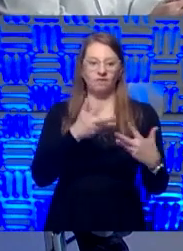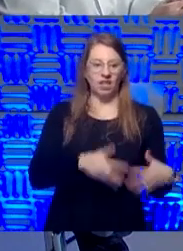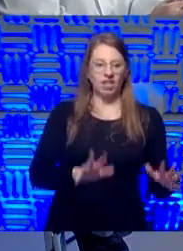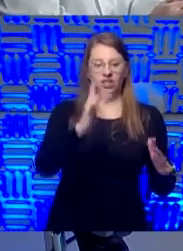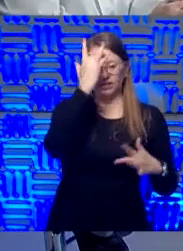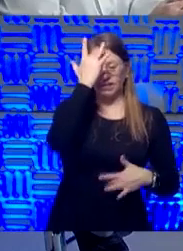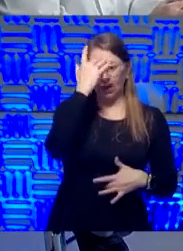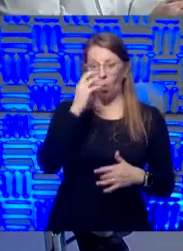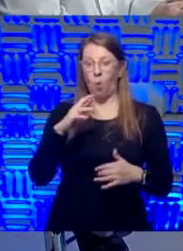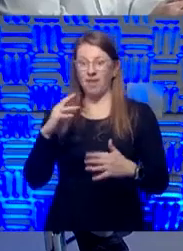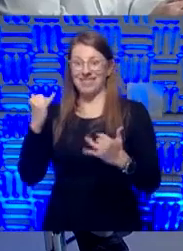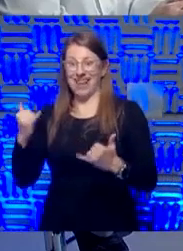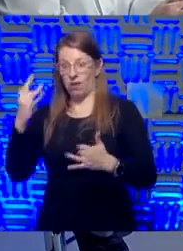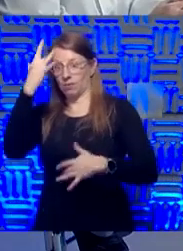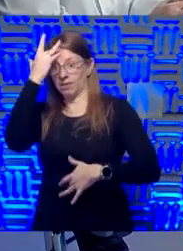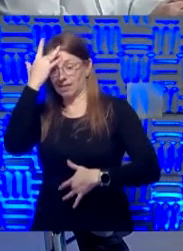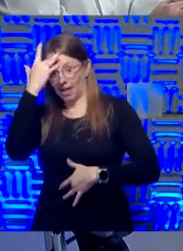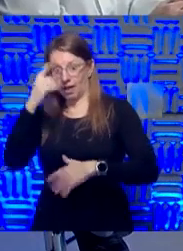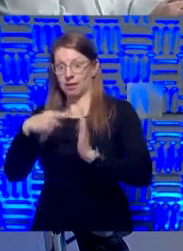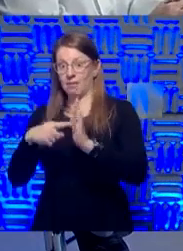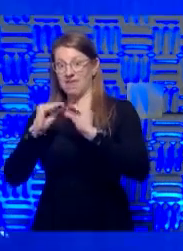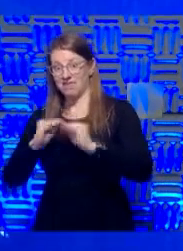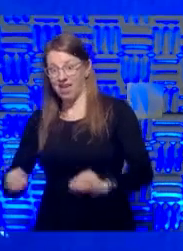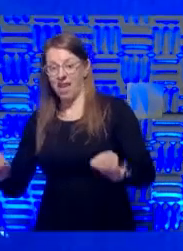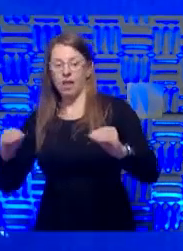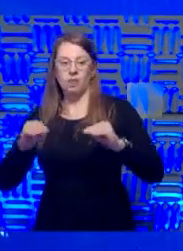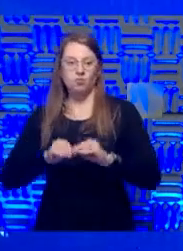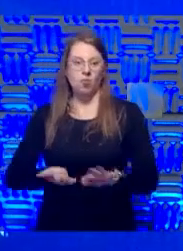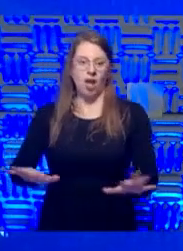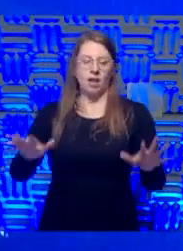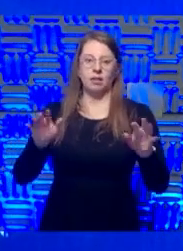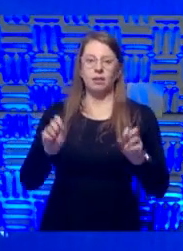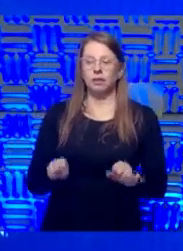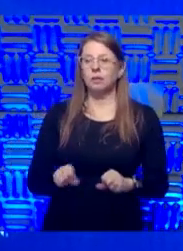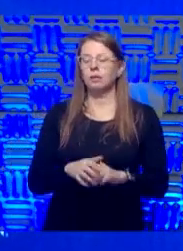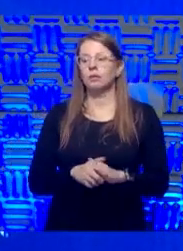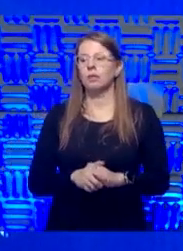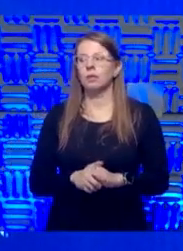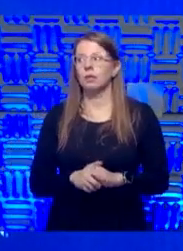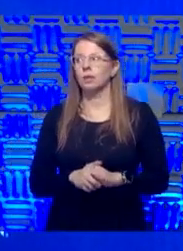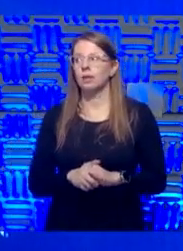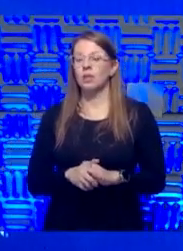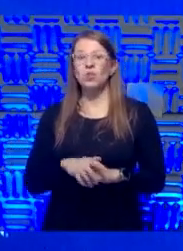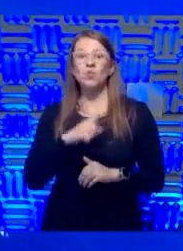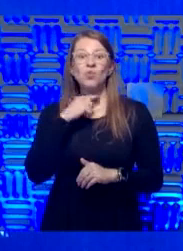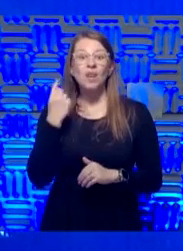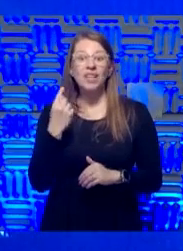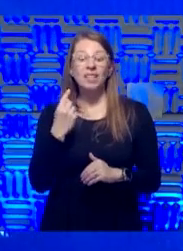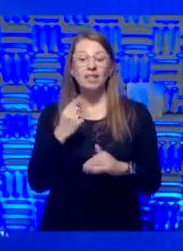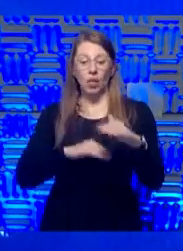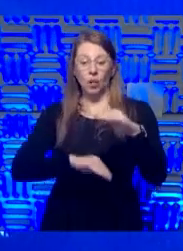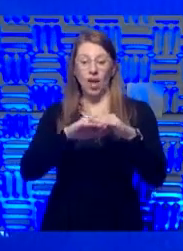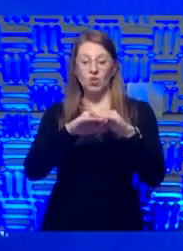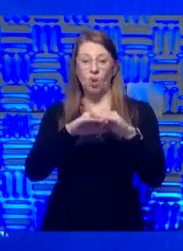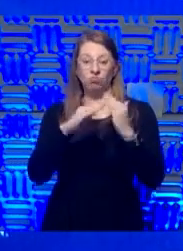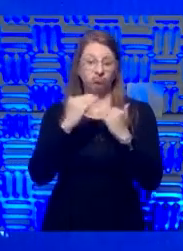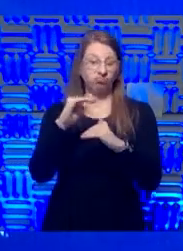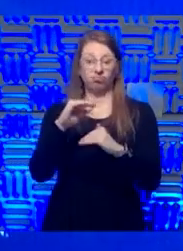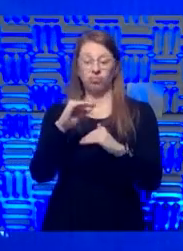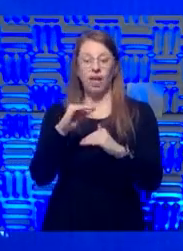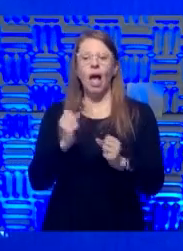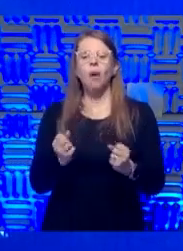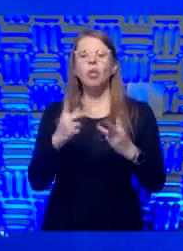field, they don't know. They're spreading potentially. It all comes down to what's your risk threshold. Again, we keep saying this. How much risk do you want to